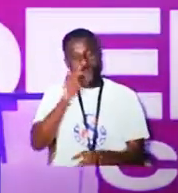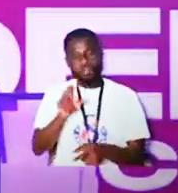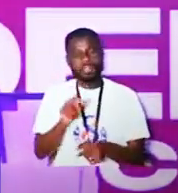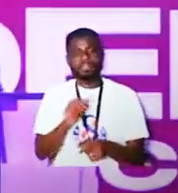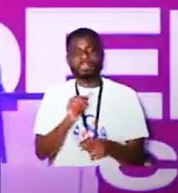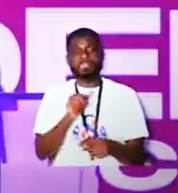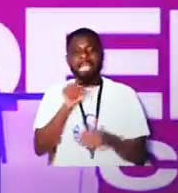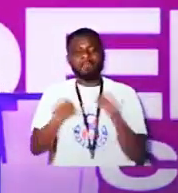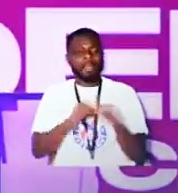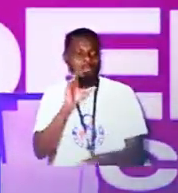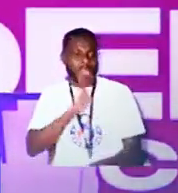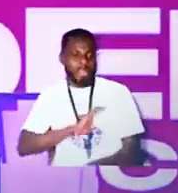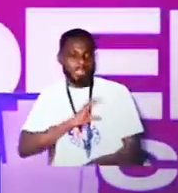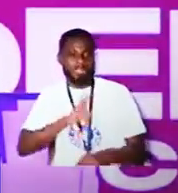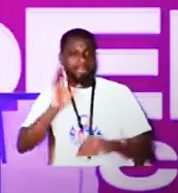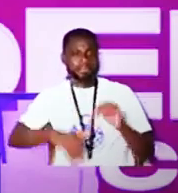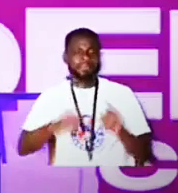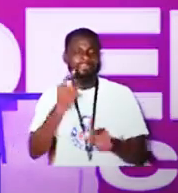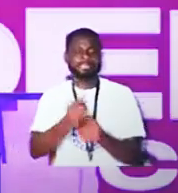of money,